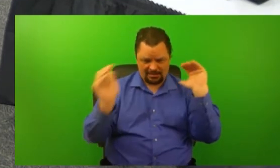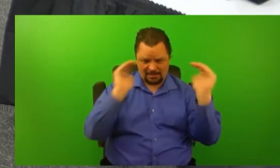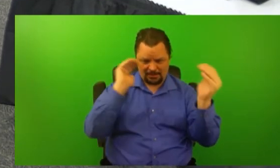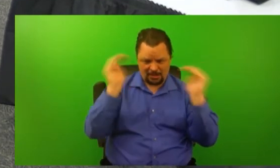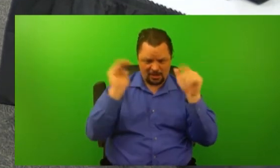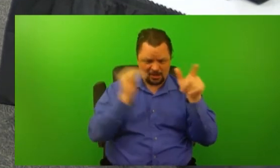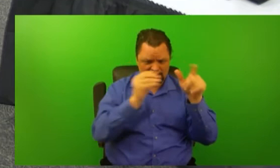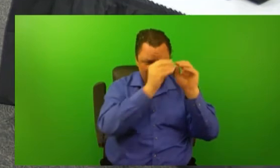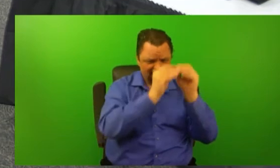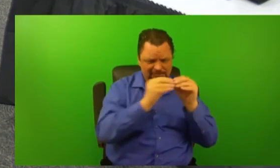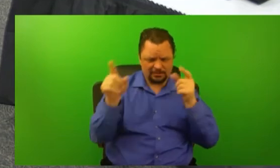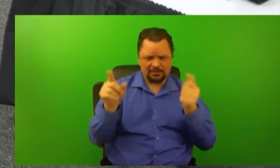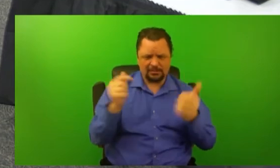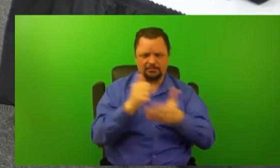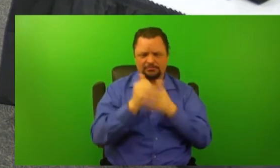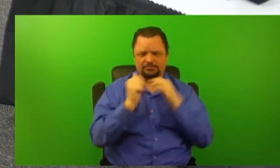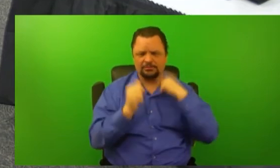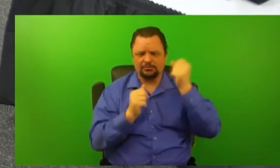the chart